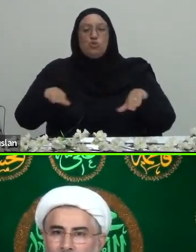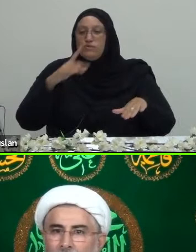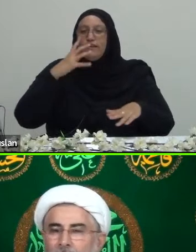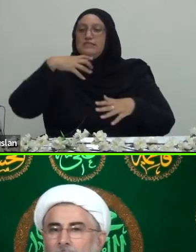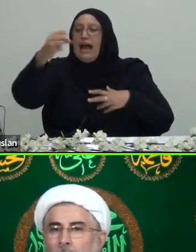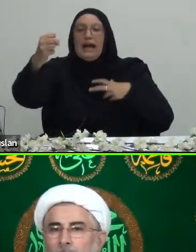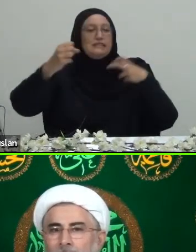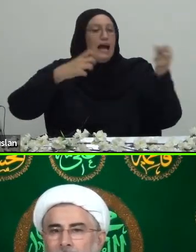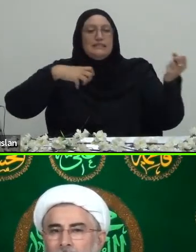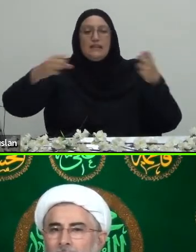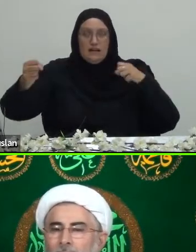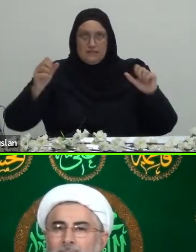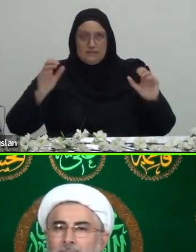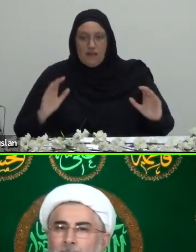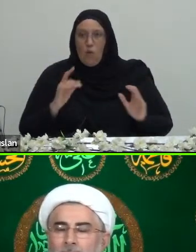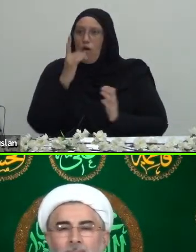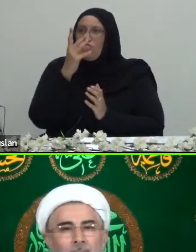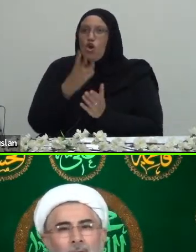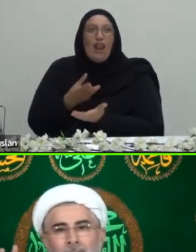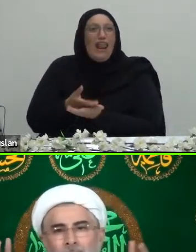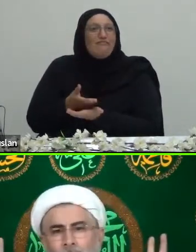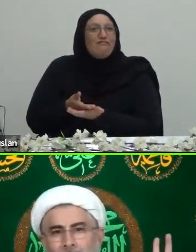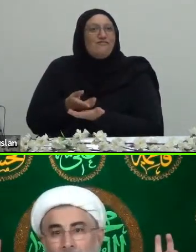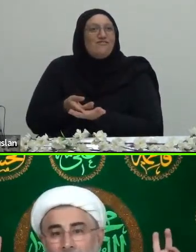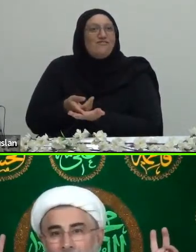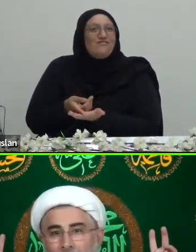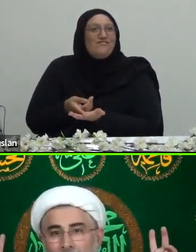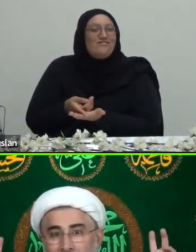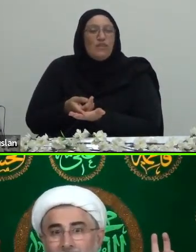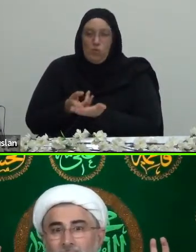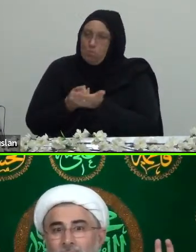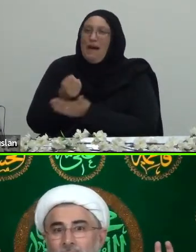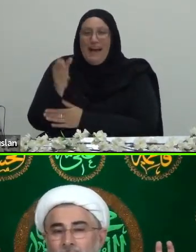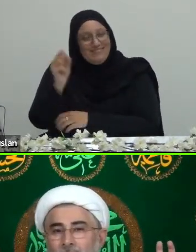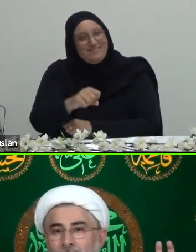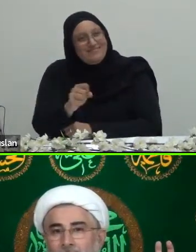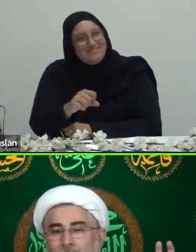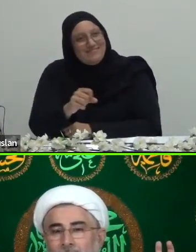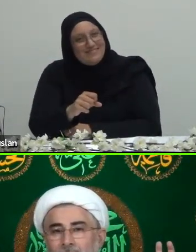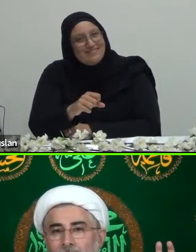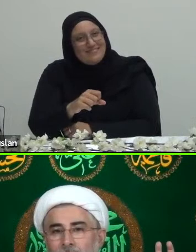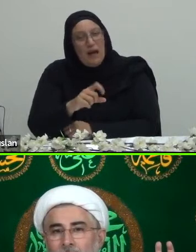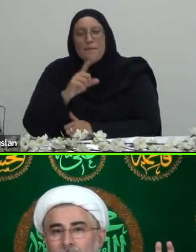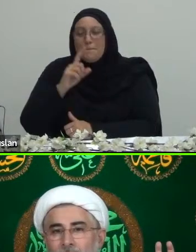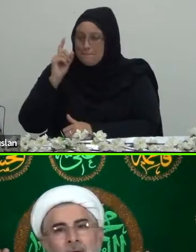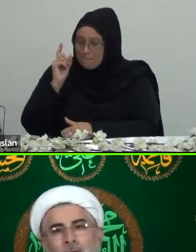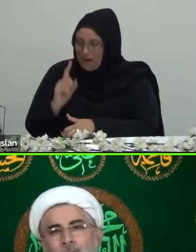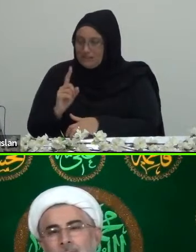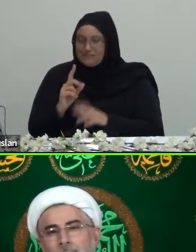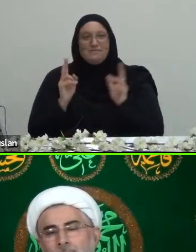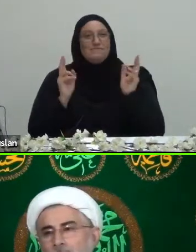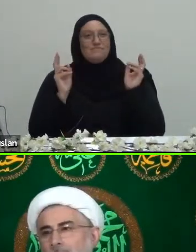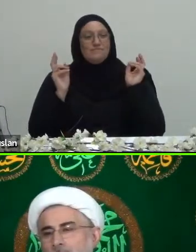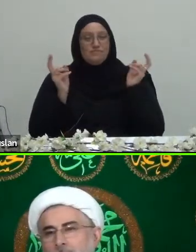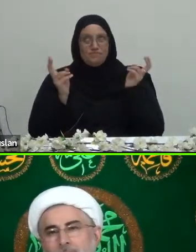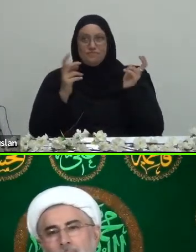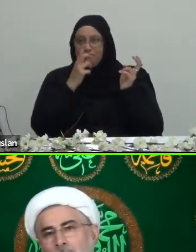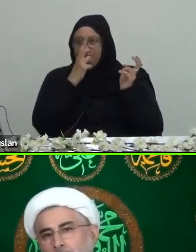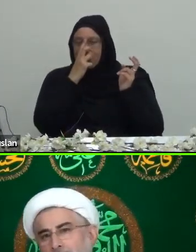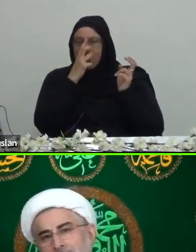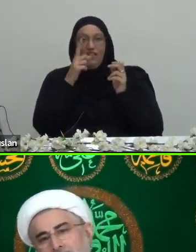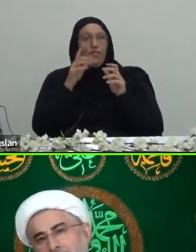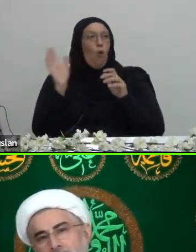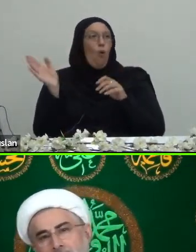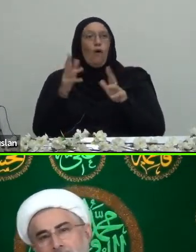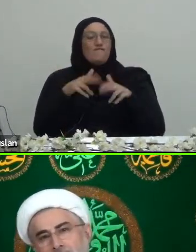there was anything to pay the kafara, they pay. Otherwise, on a very technical term, the heirs can say that,